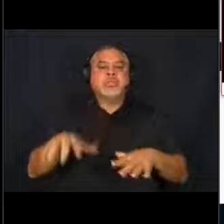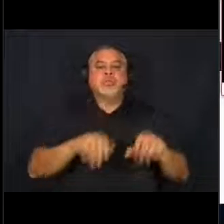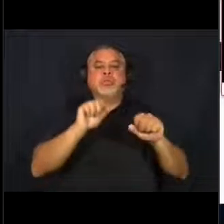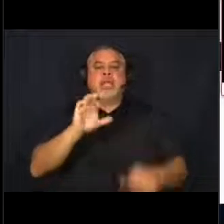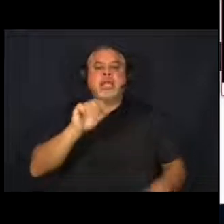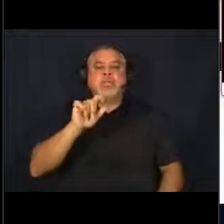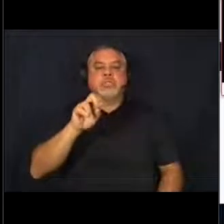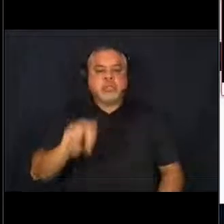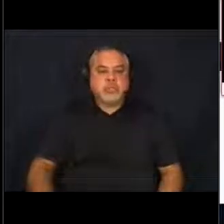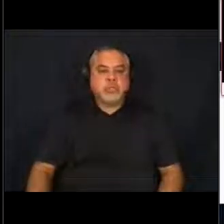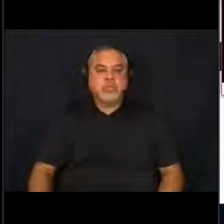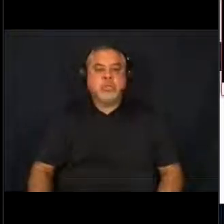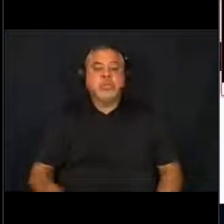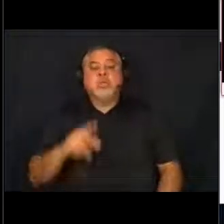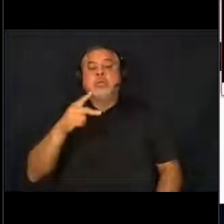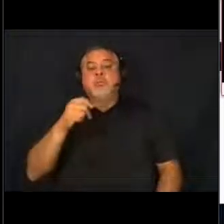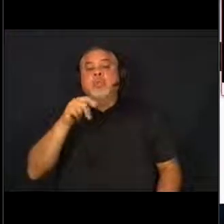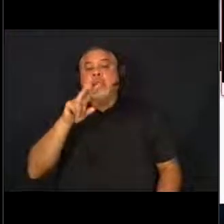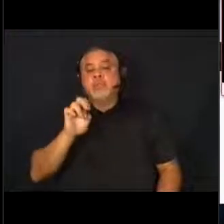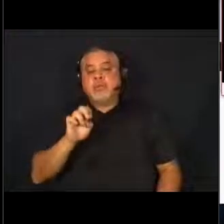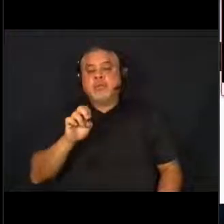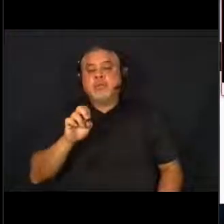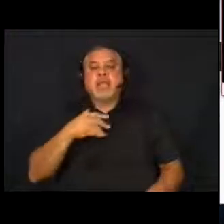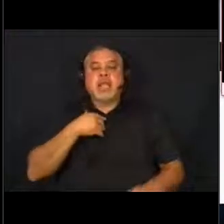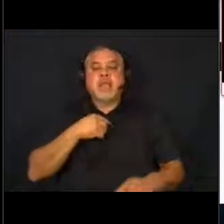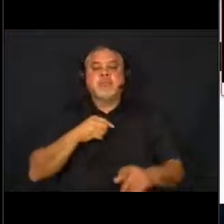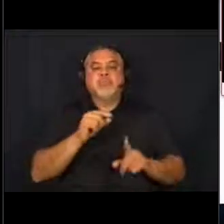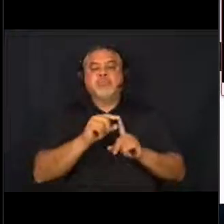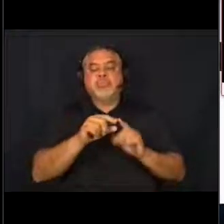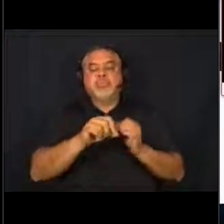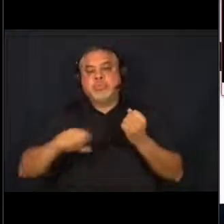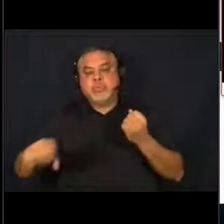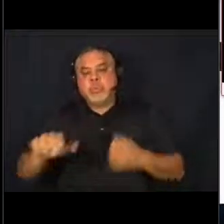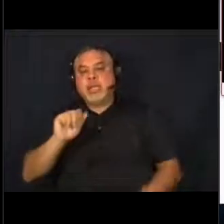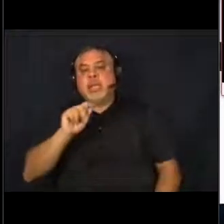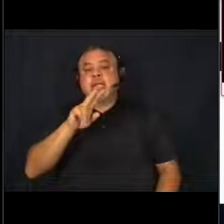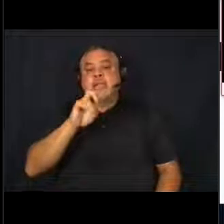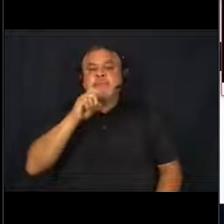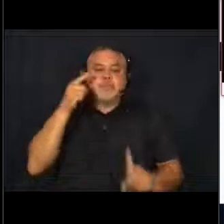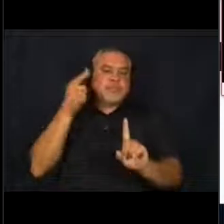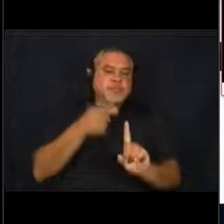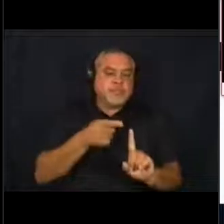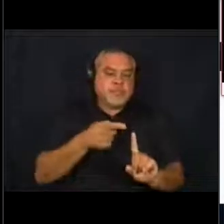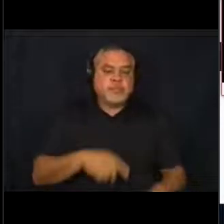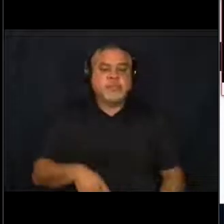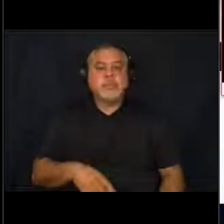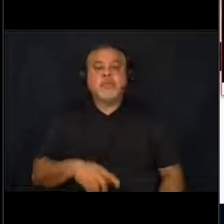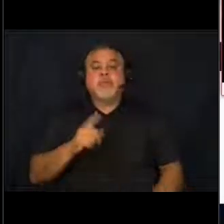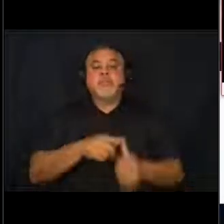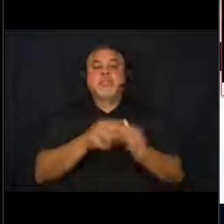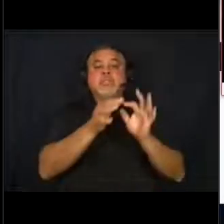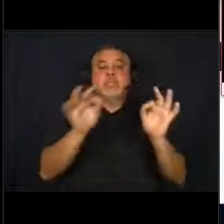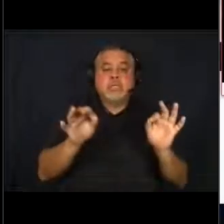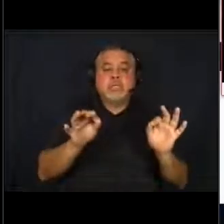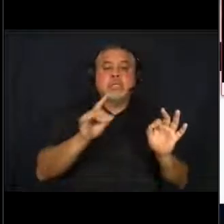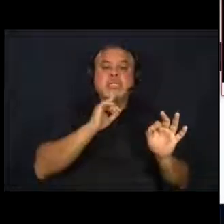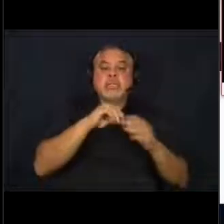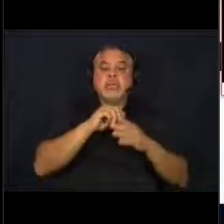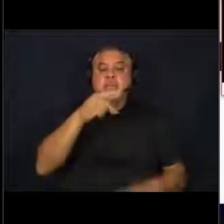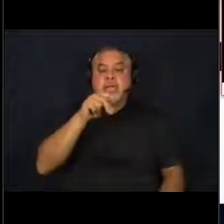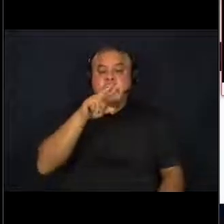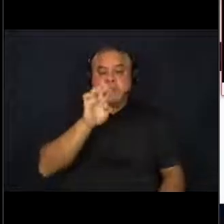Passive voice is also really wordy, and active voice is concise. the first sentence here is in